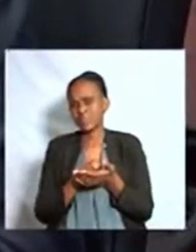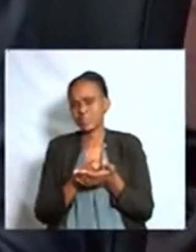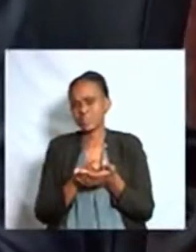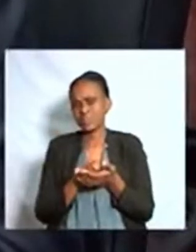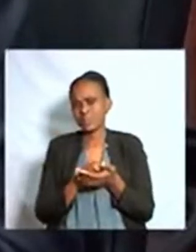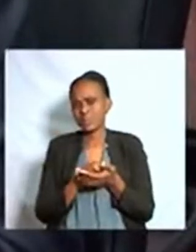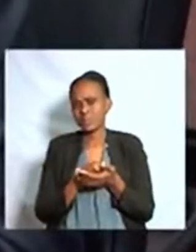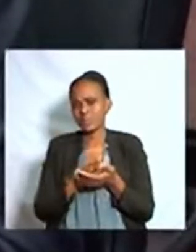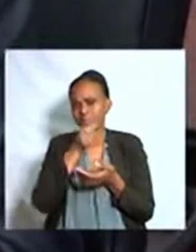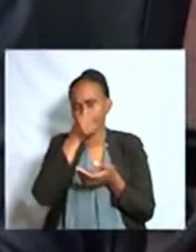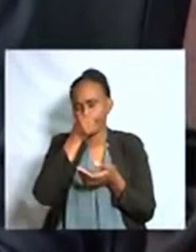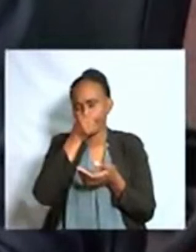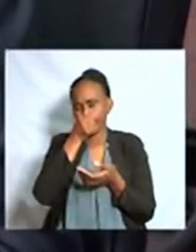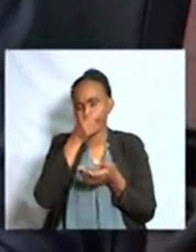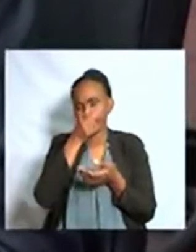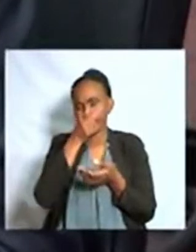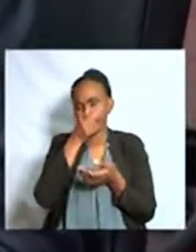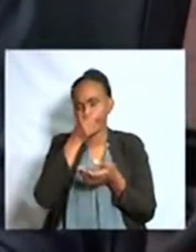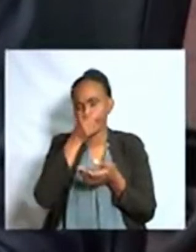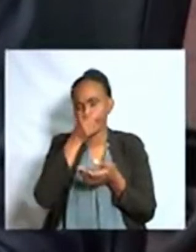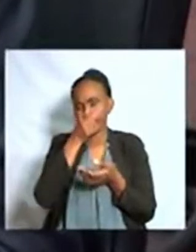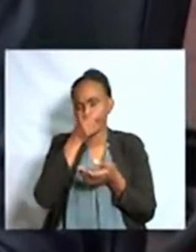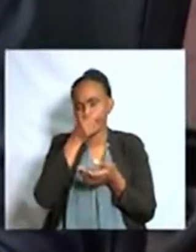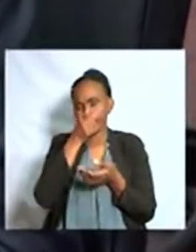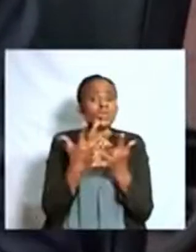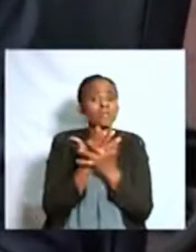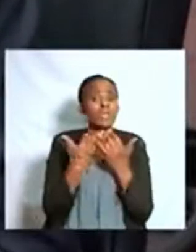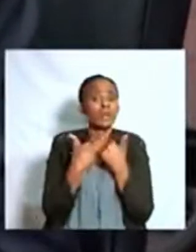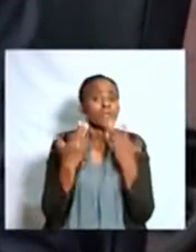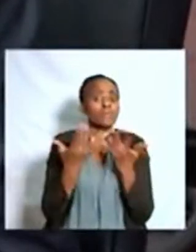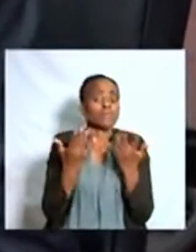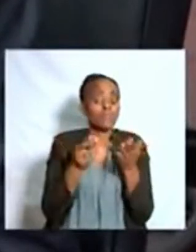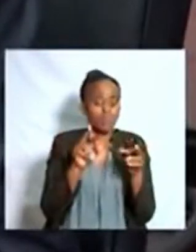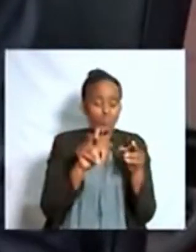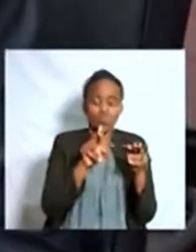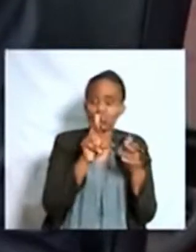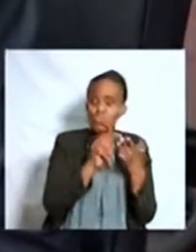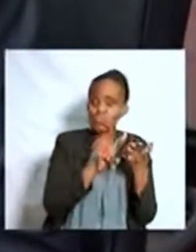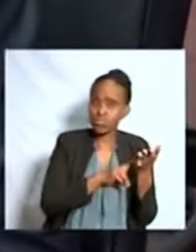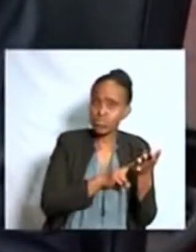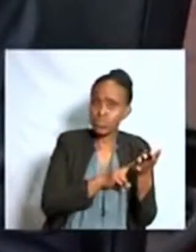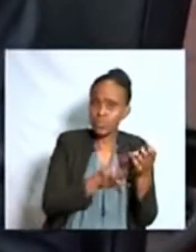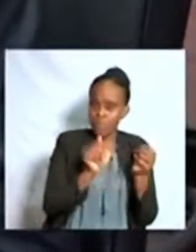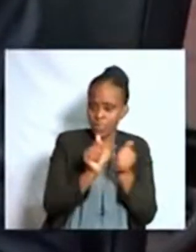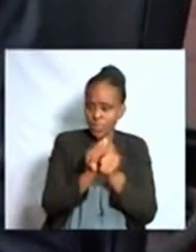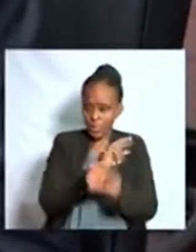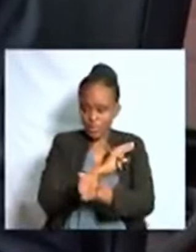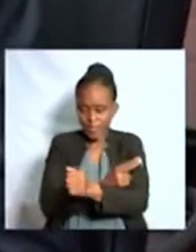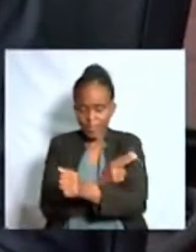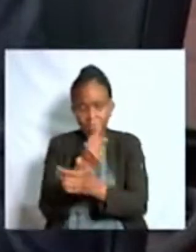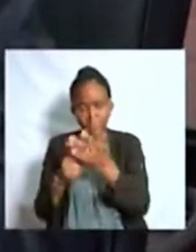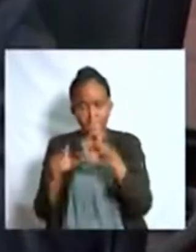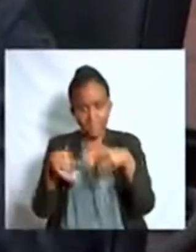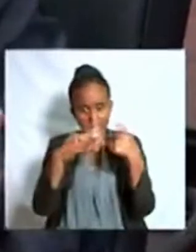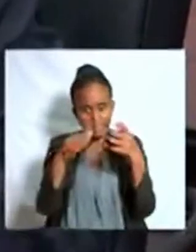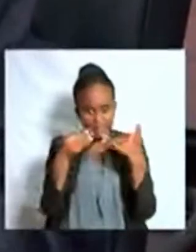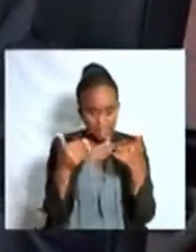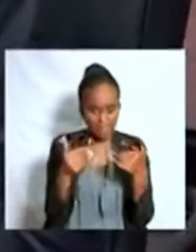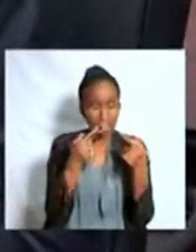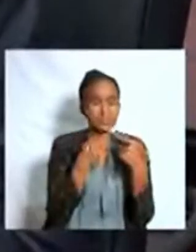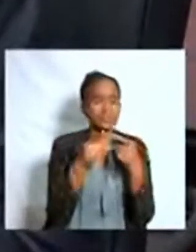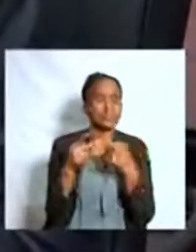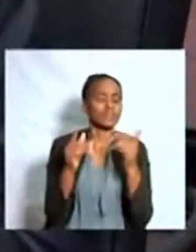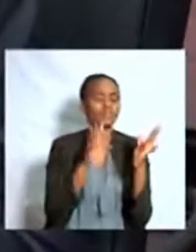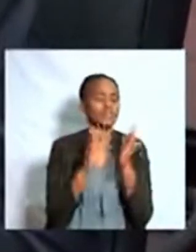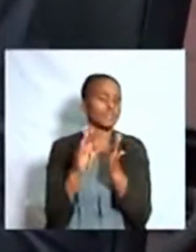will happen if people have lost fear for rules and the resources that are given for different